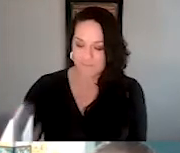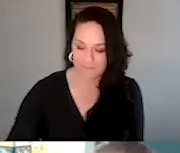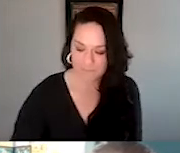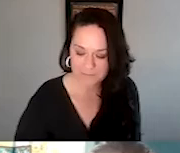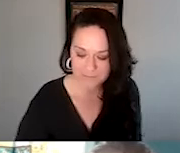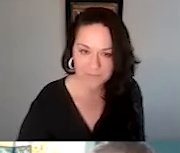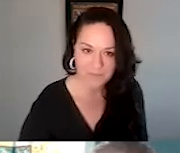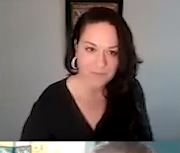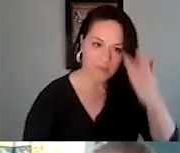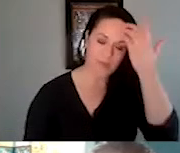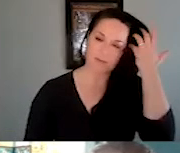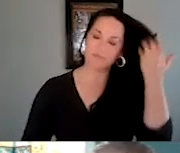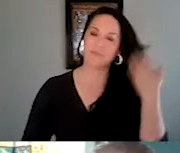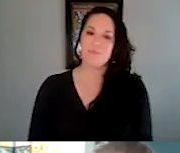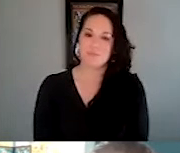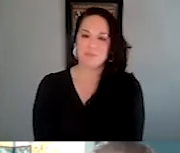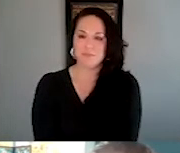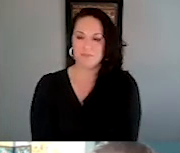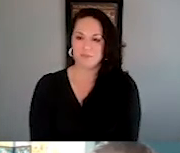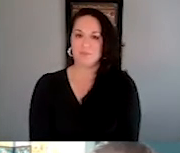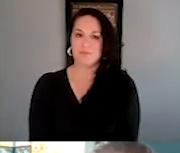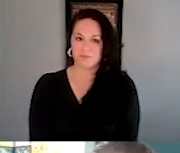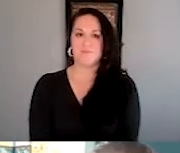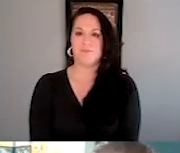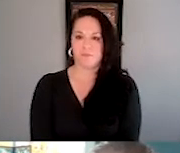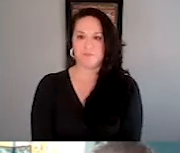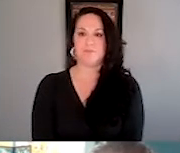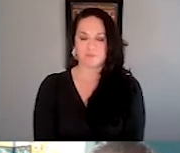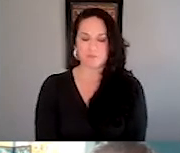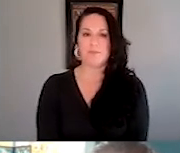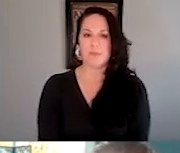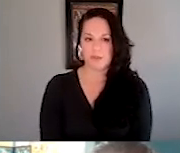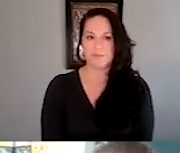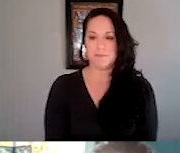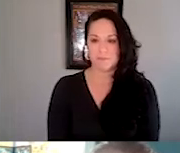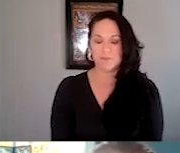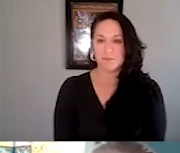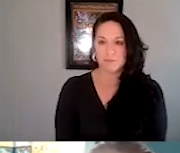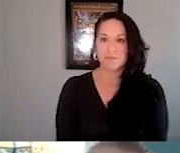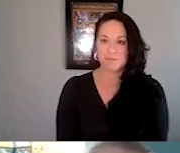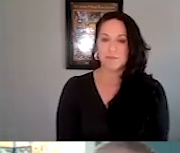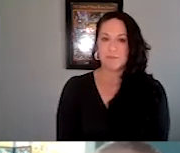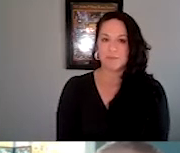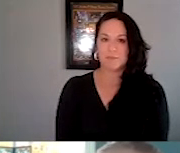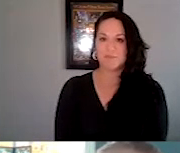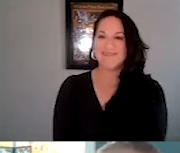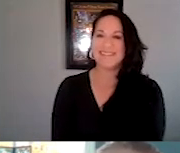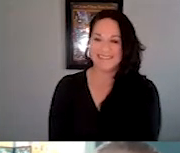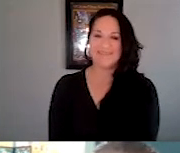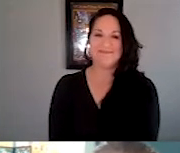the most important thing that you can do is be data-driven and data-based. And really, because all politics